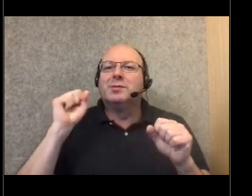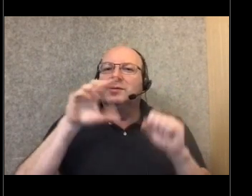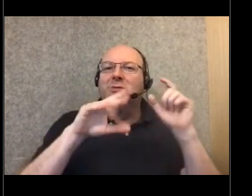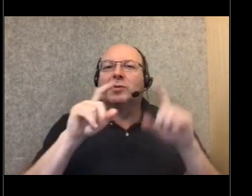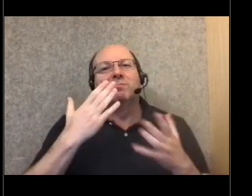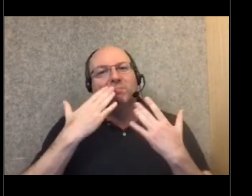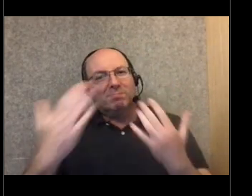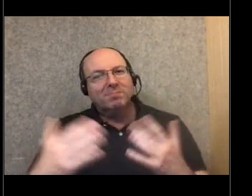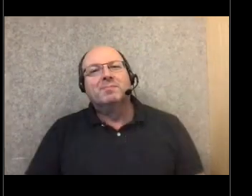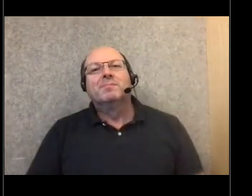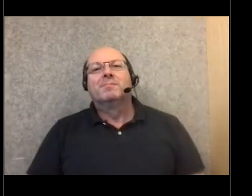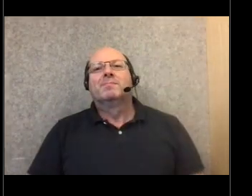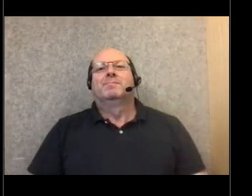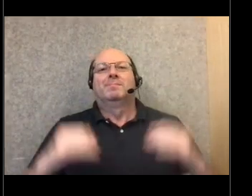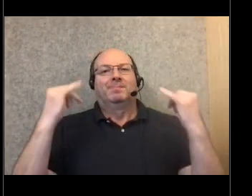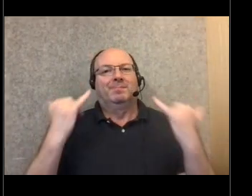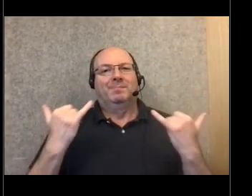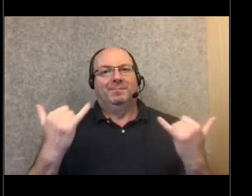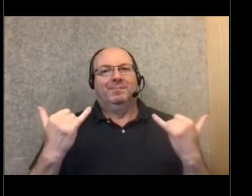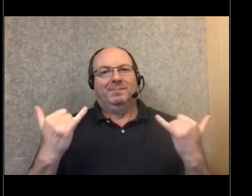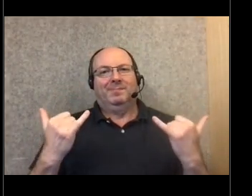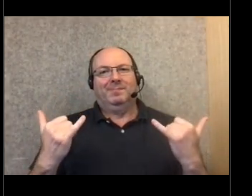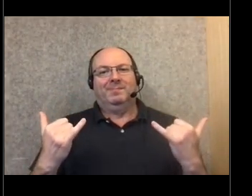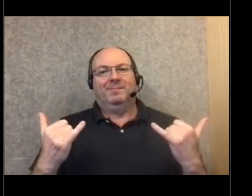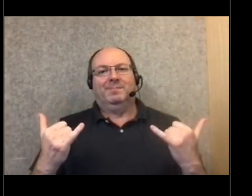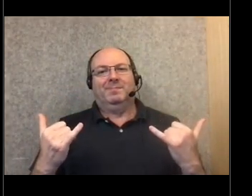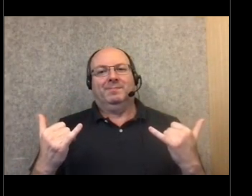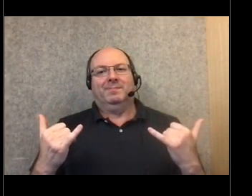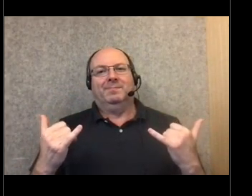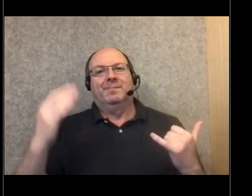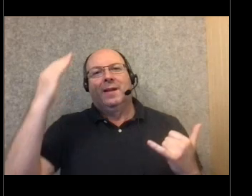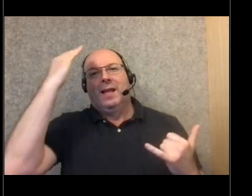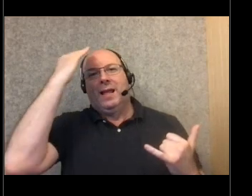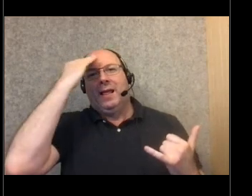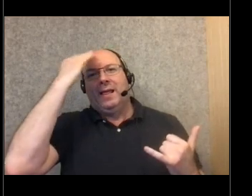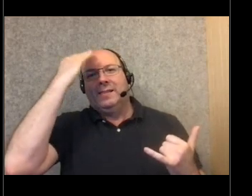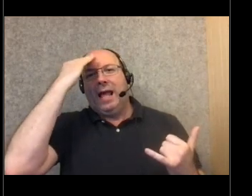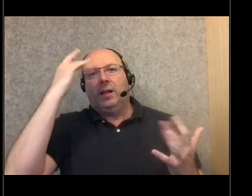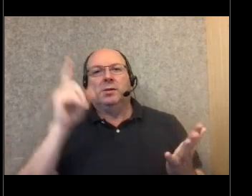questions. And now we're going to review the knowledge checks.